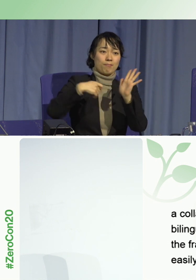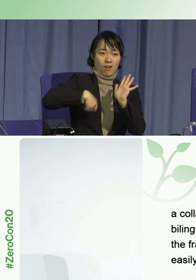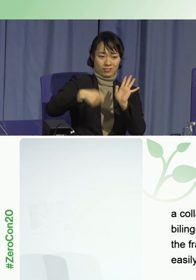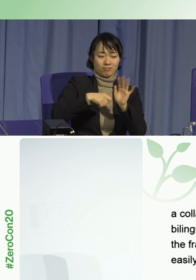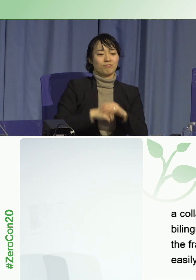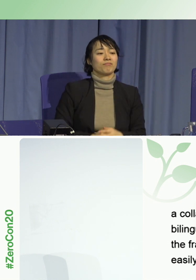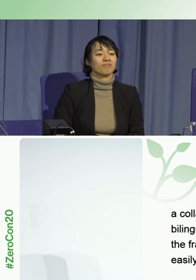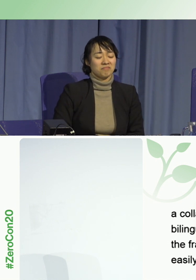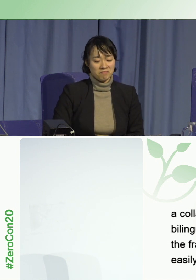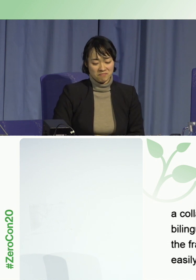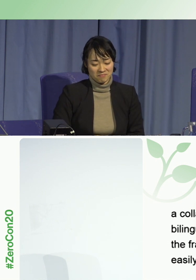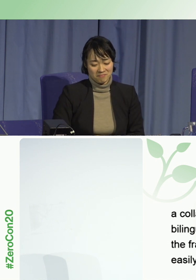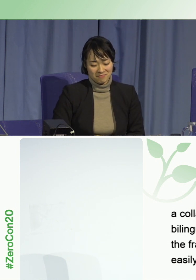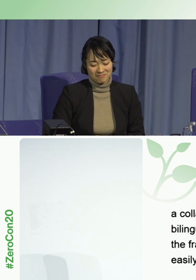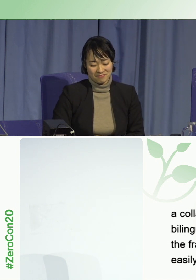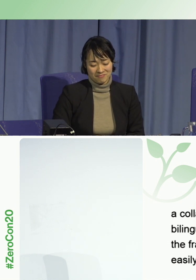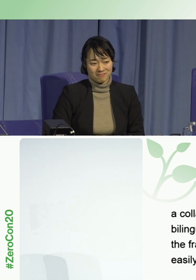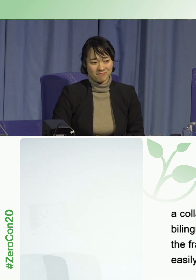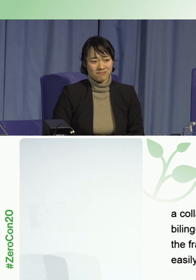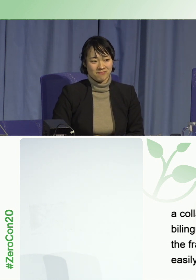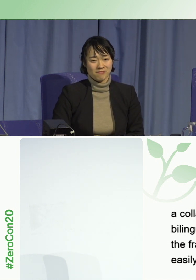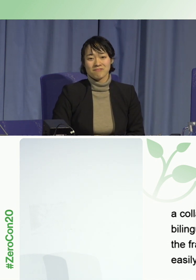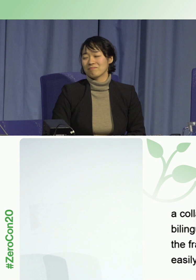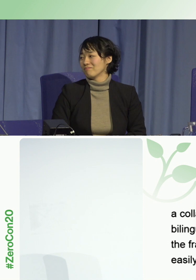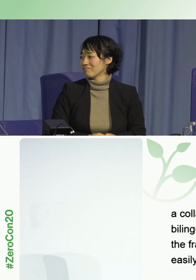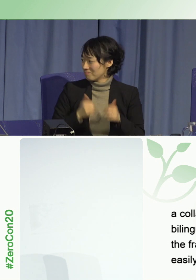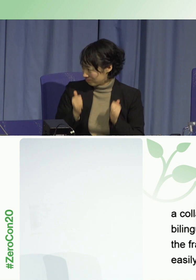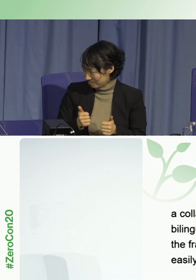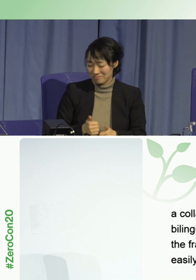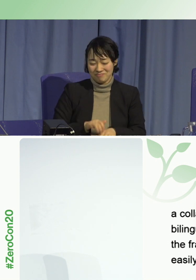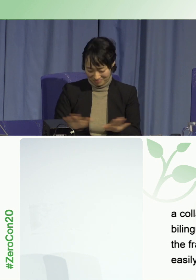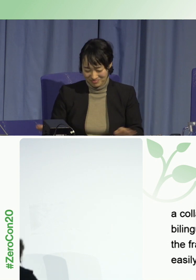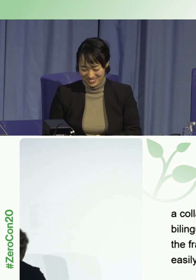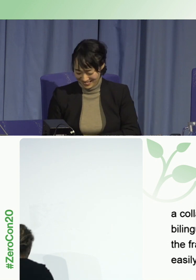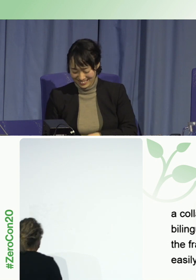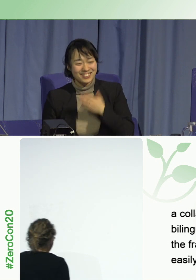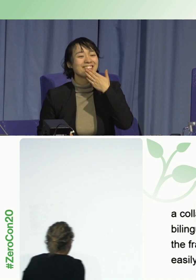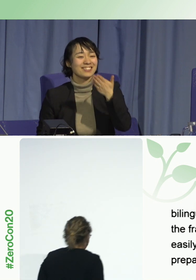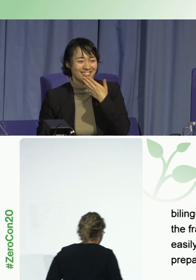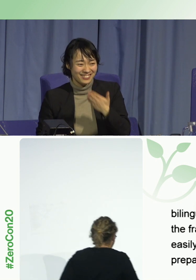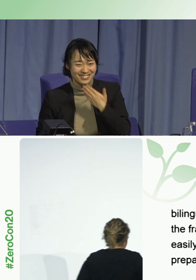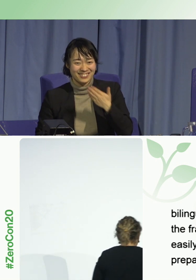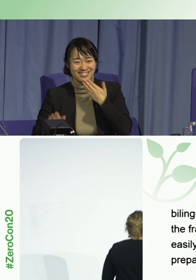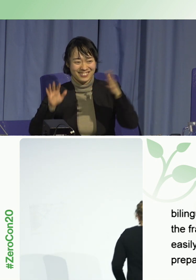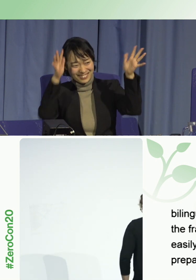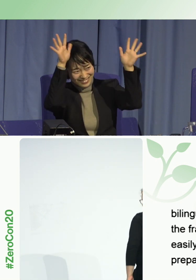officially so that we can popularize the sign language in the society. Thank you.